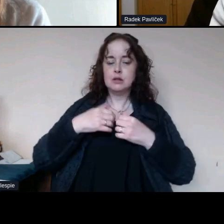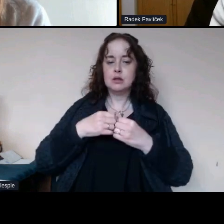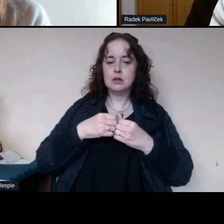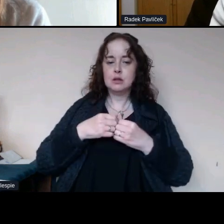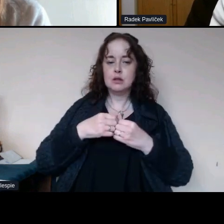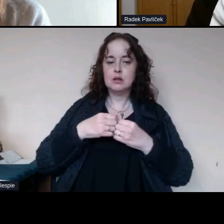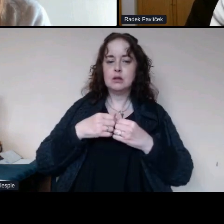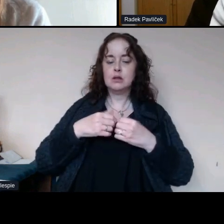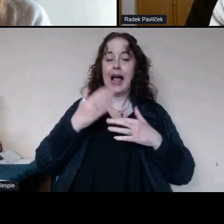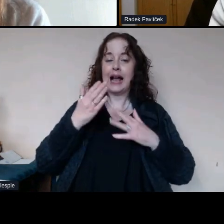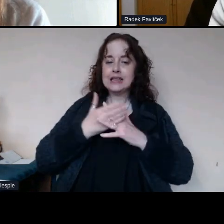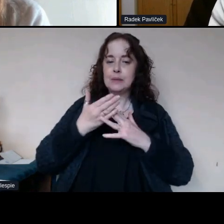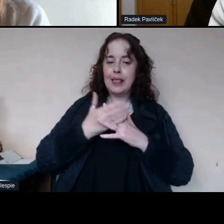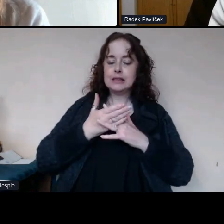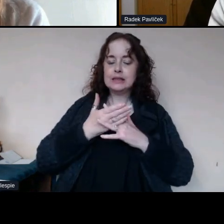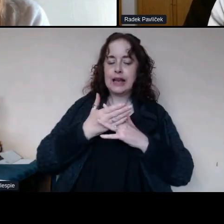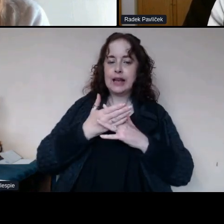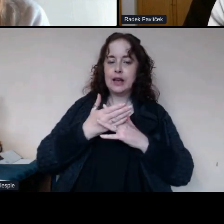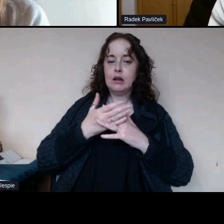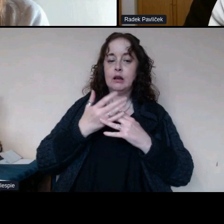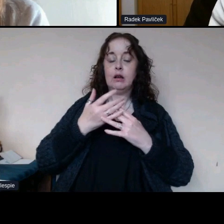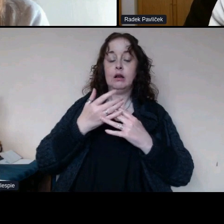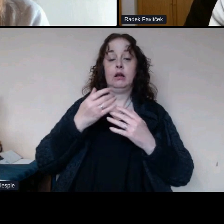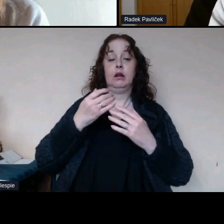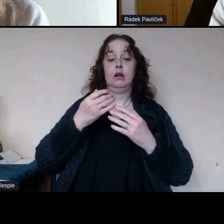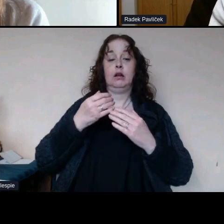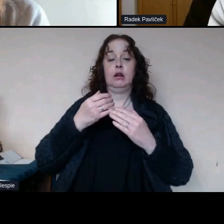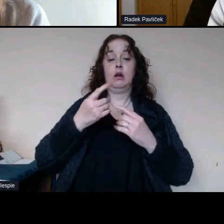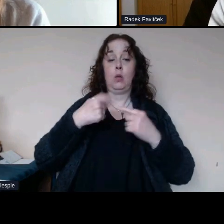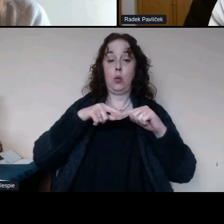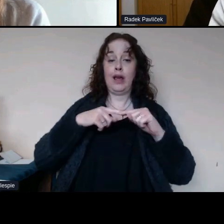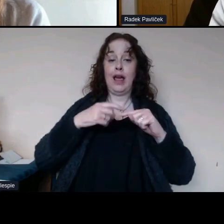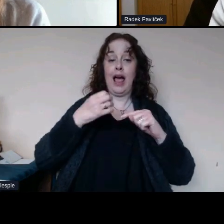accessibility in general, that we even had to